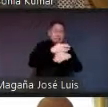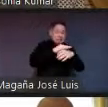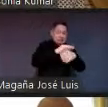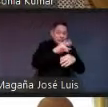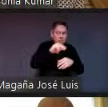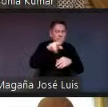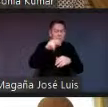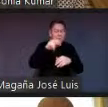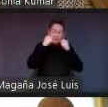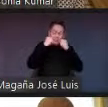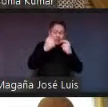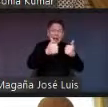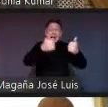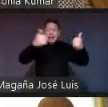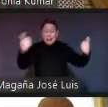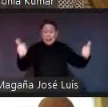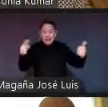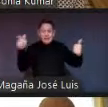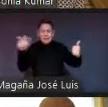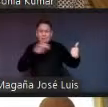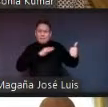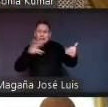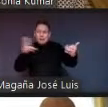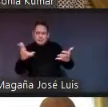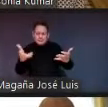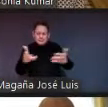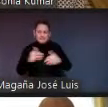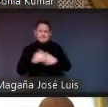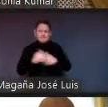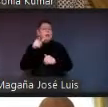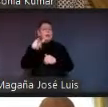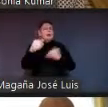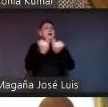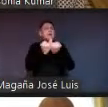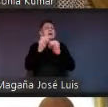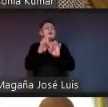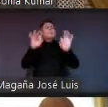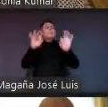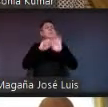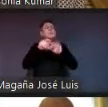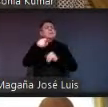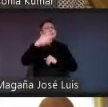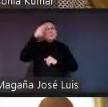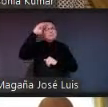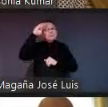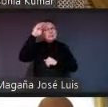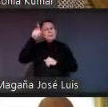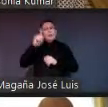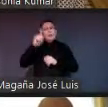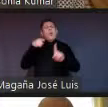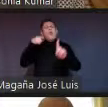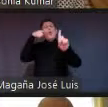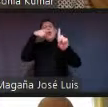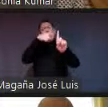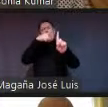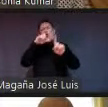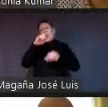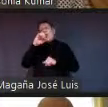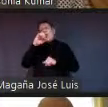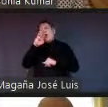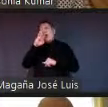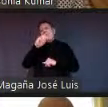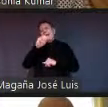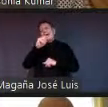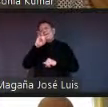this is really important for me, the need to have longitudinal and meaningful student supervision. So someone who you get to know throughout your